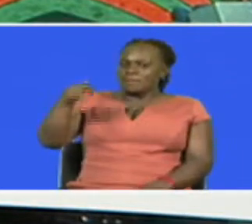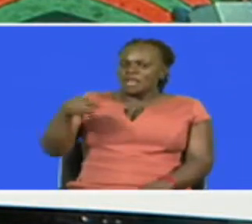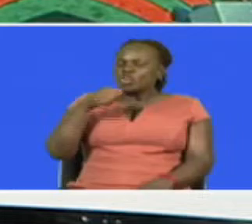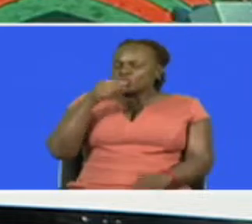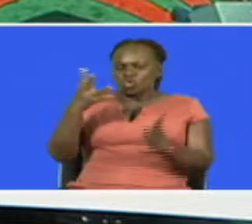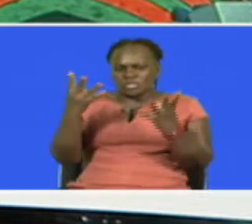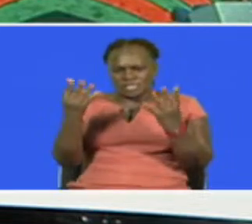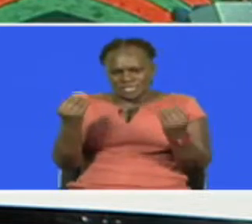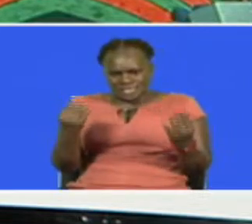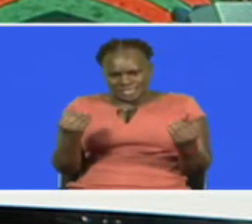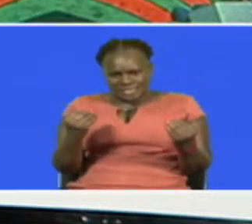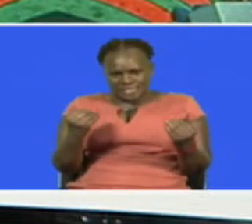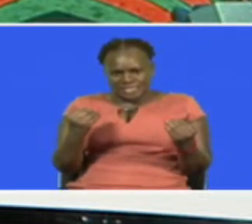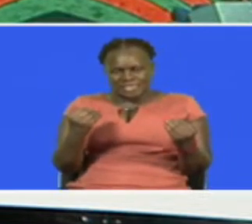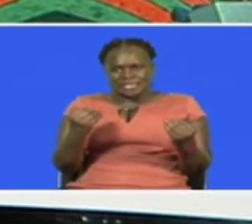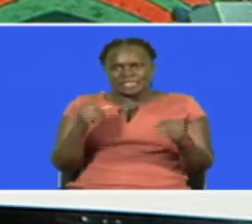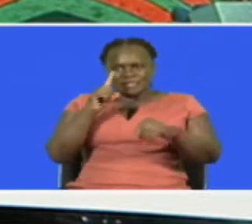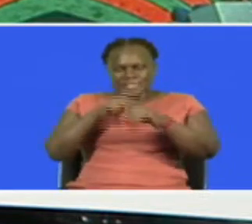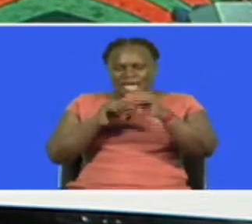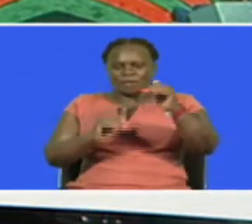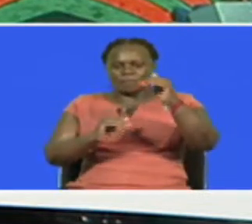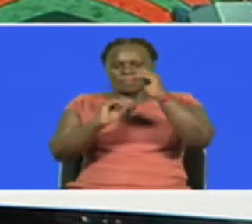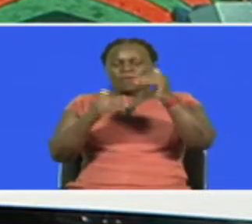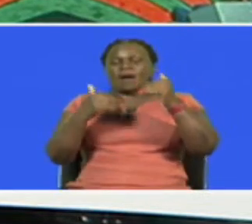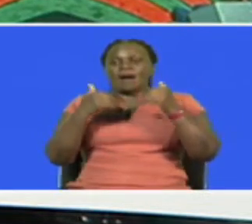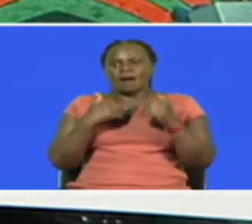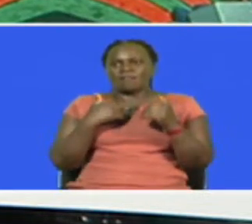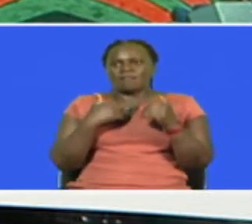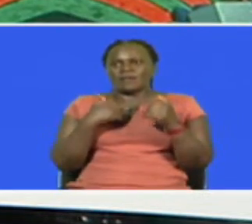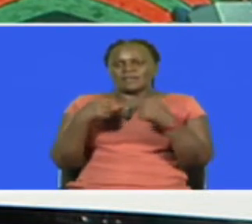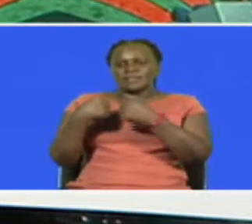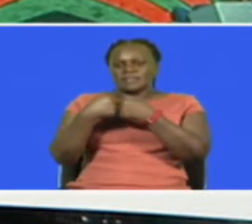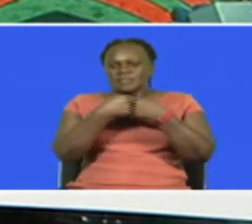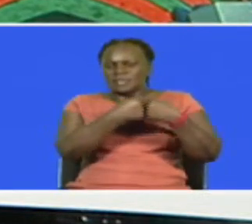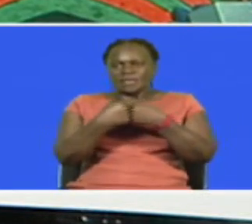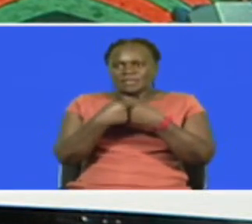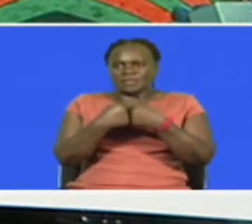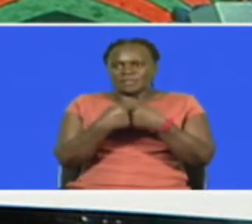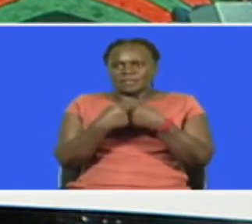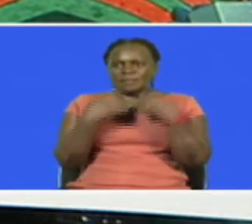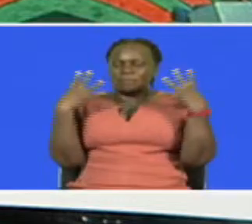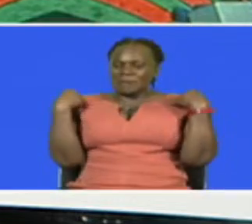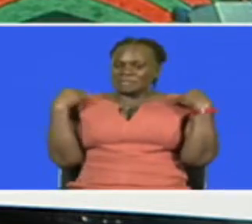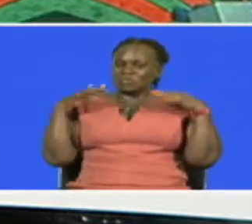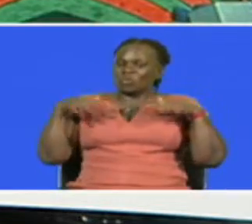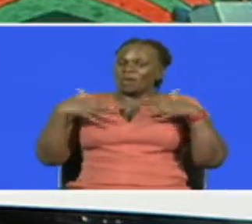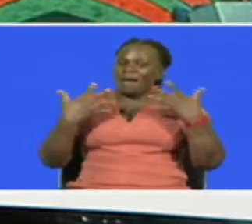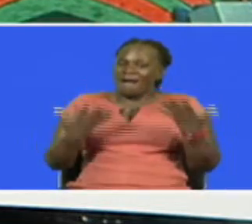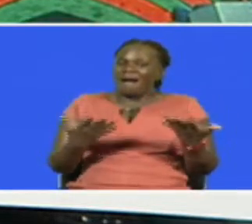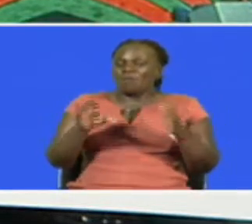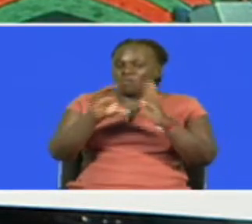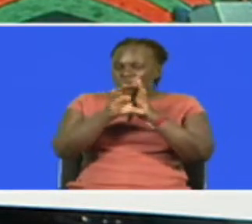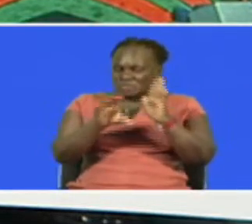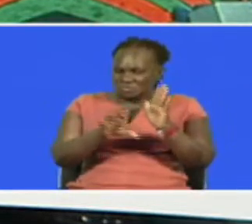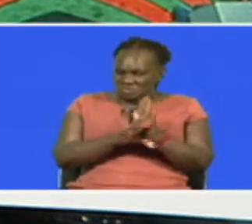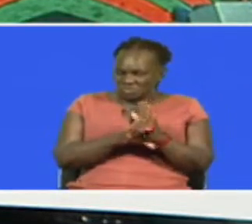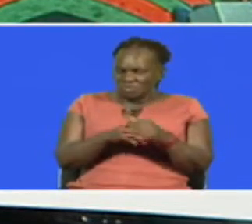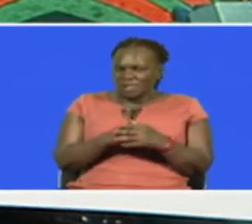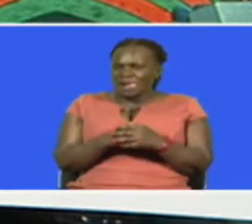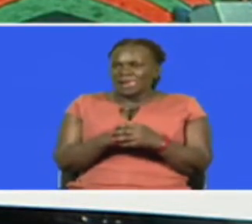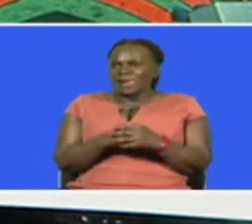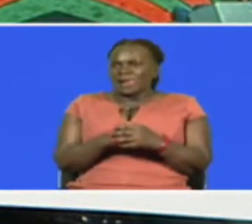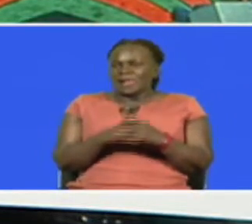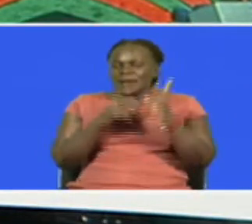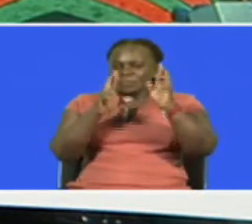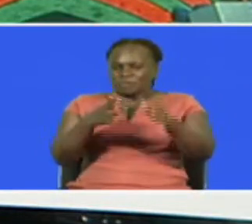simple. It's a time-bound, arduous journey, challenging the very practicality of the constitutional provision.